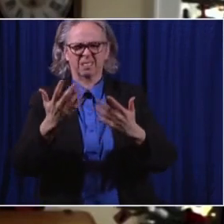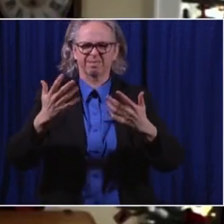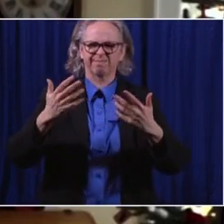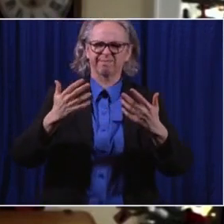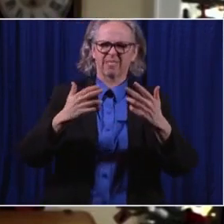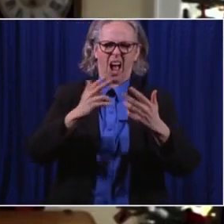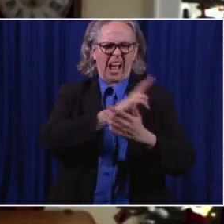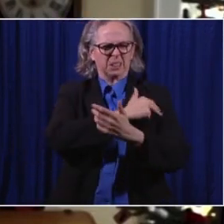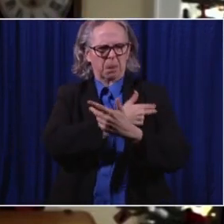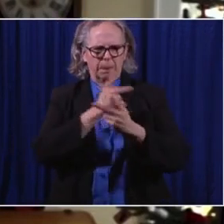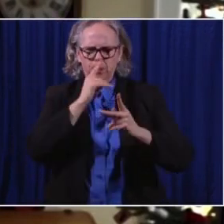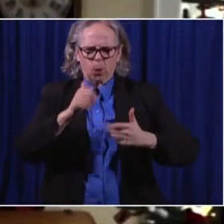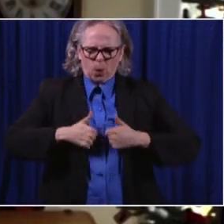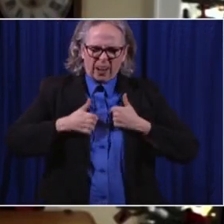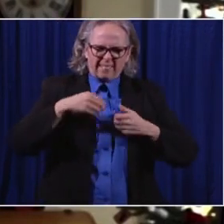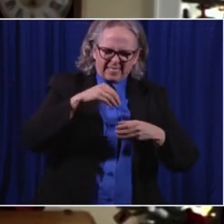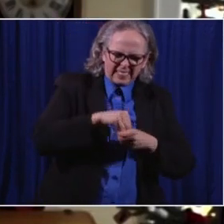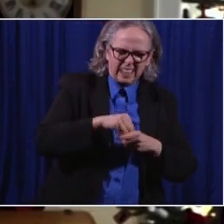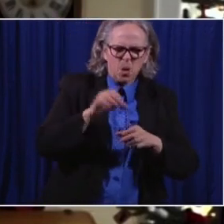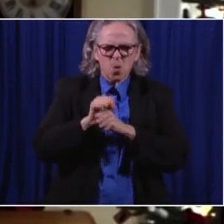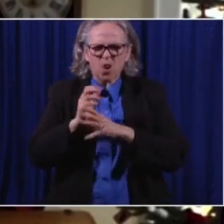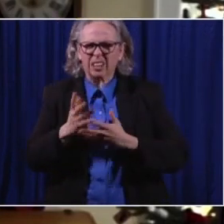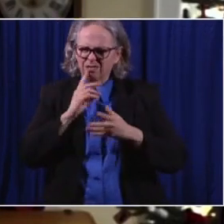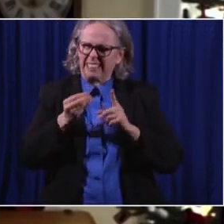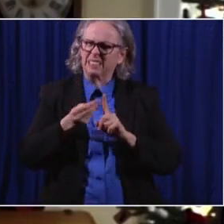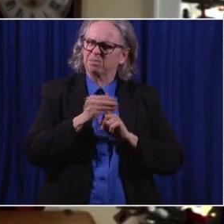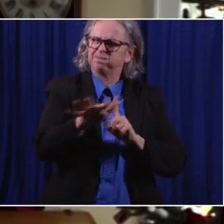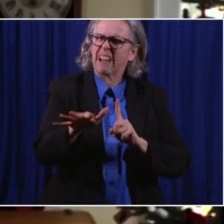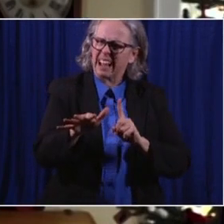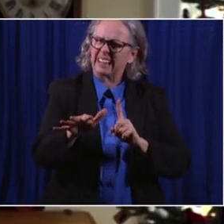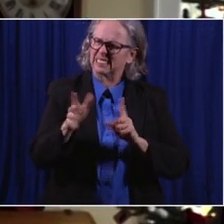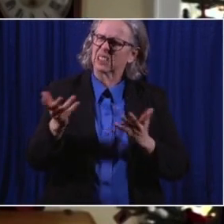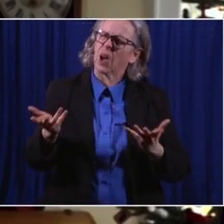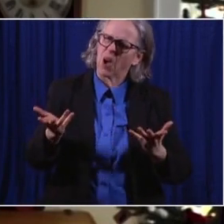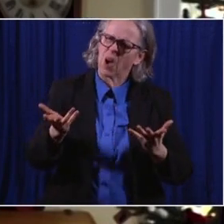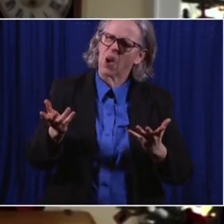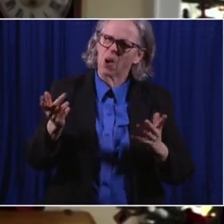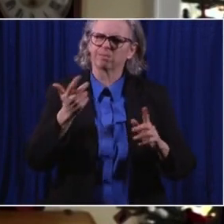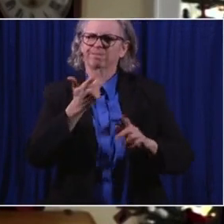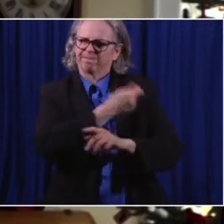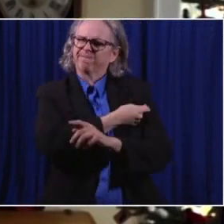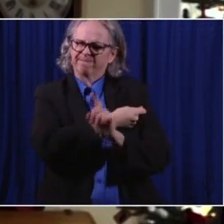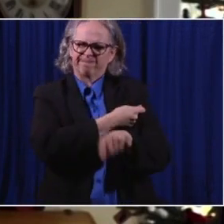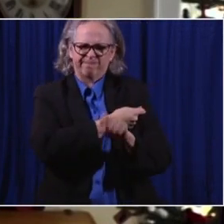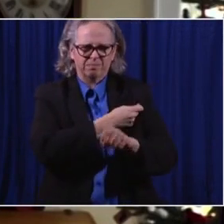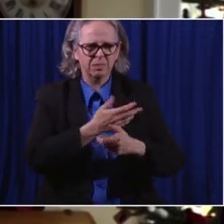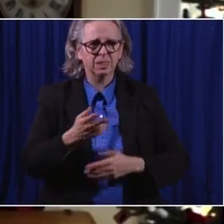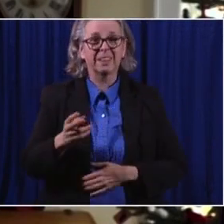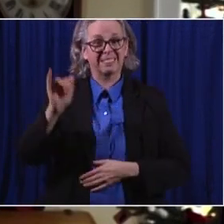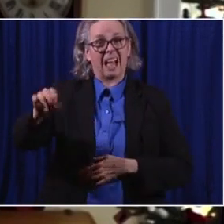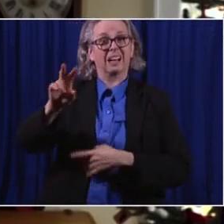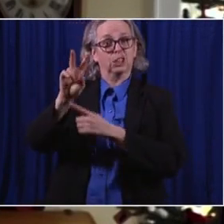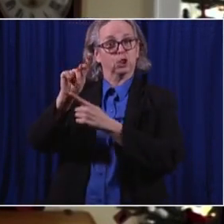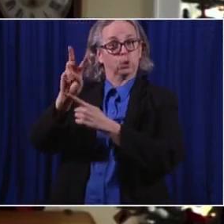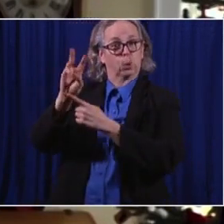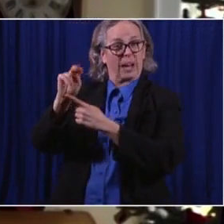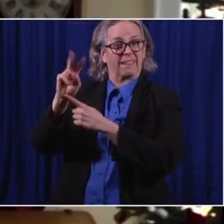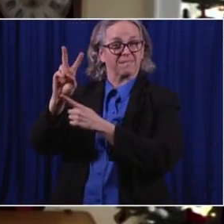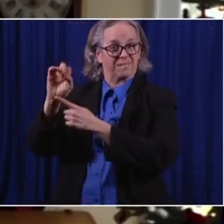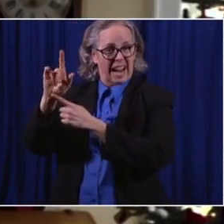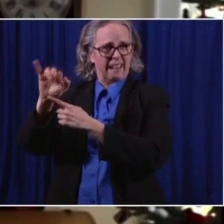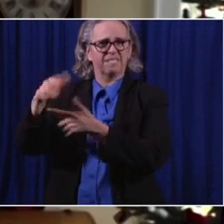congregate setting. A Twin Valley Behavioral Health Care Hospital received vaccines yesterday. They're continuing the process of vaccinating